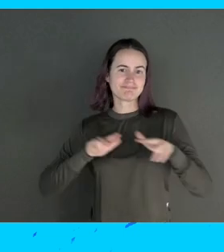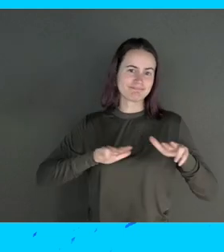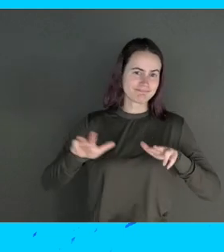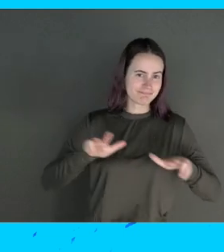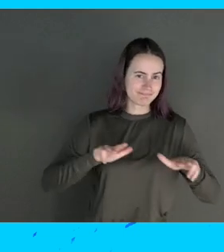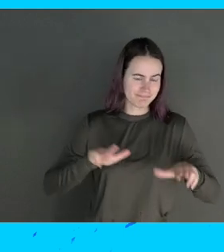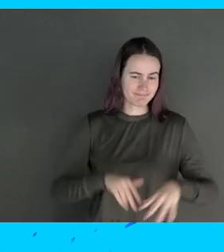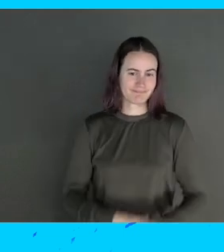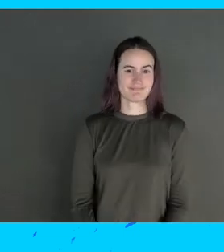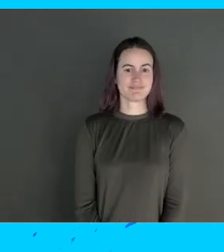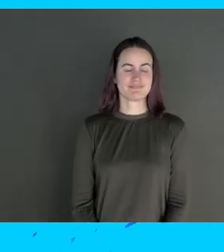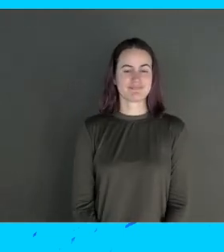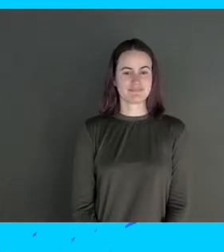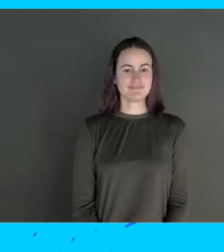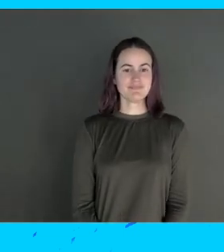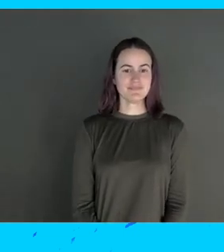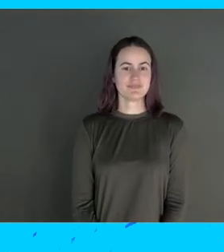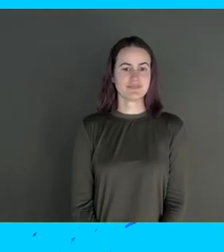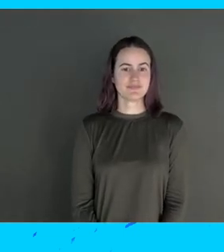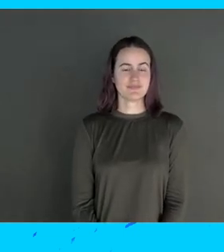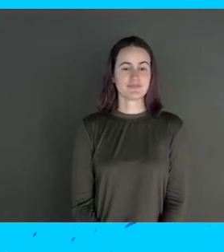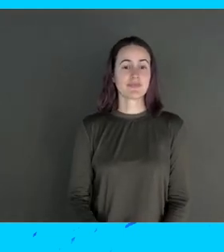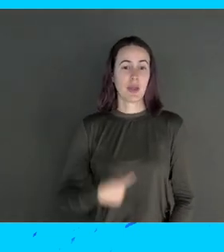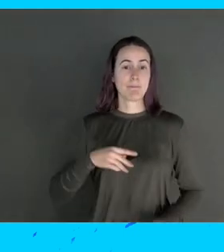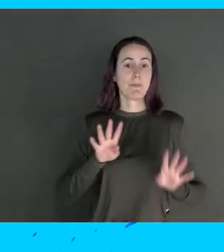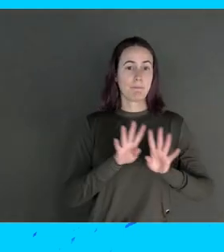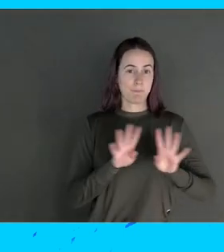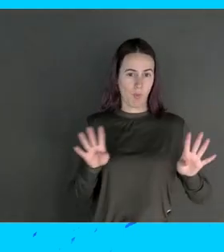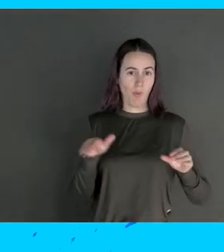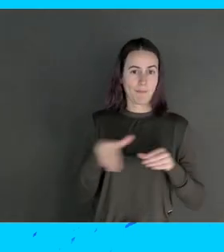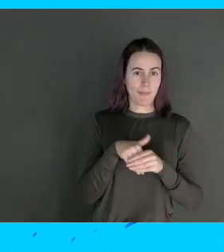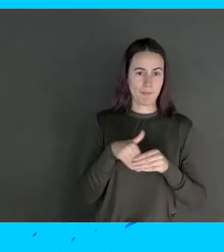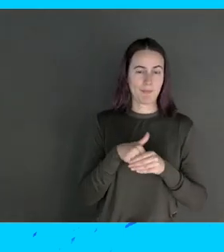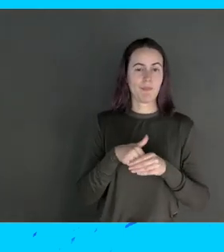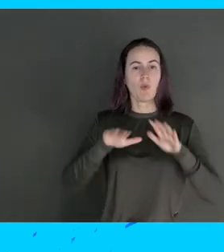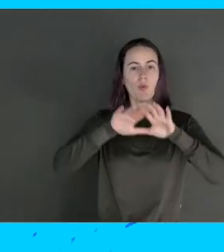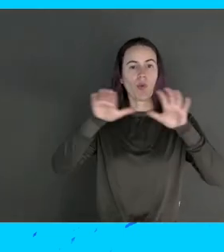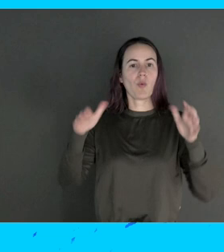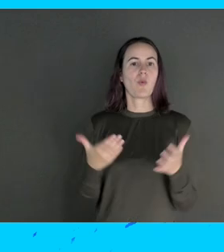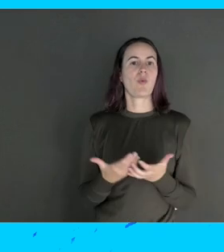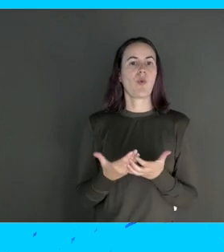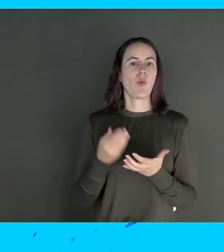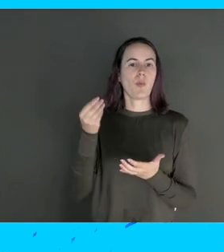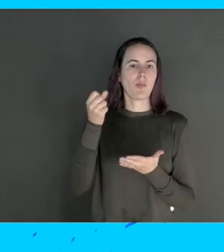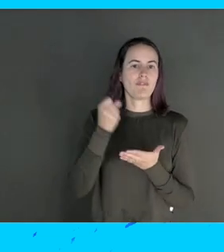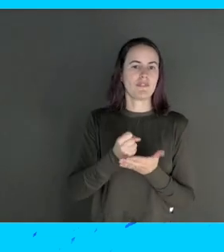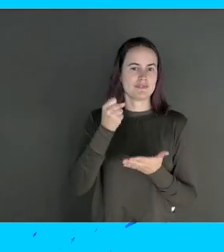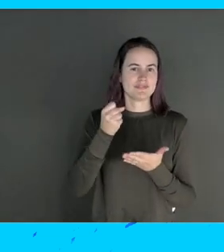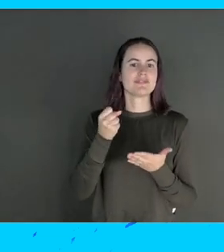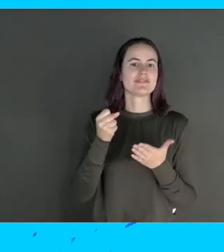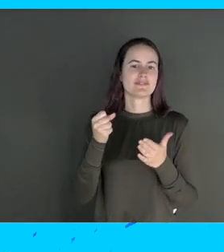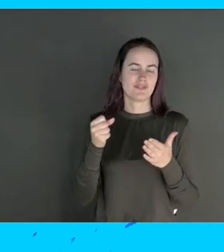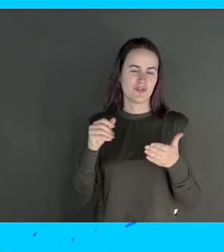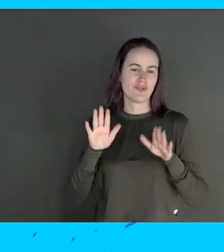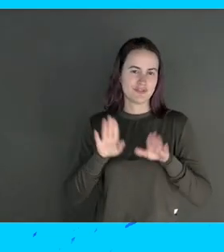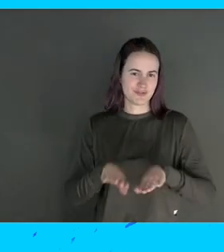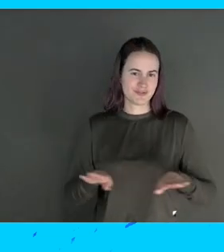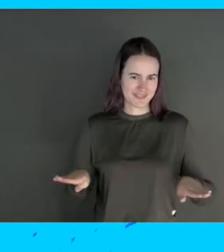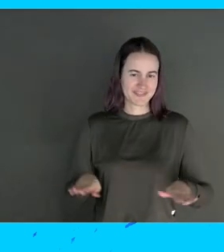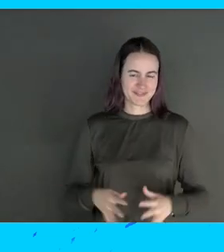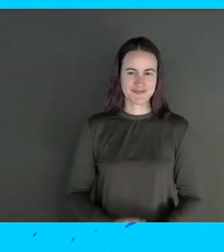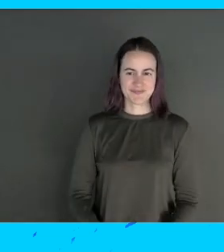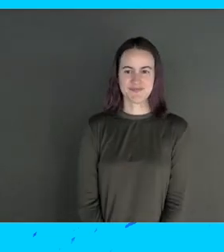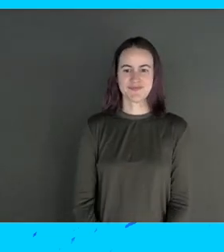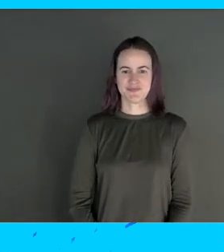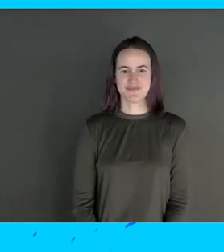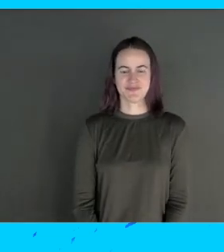well, I'm a board member at the Global Fund for Children and chair of the Youth Leadership Council at the Global Fund for Children. I'm